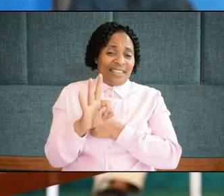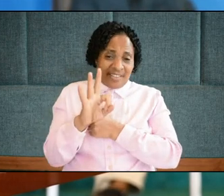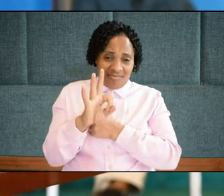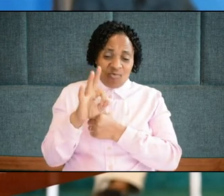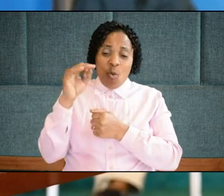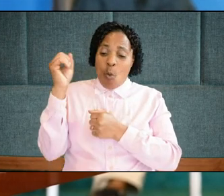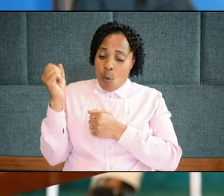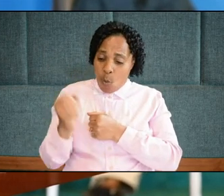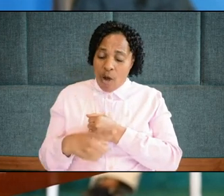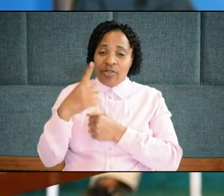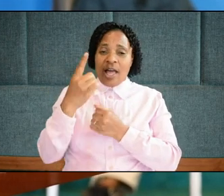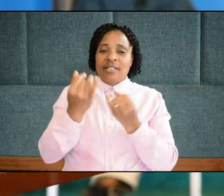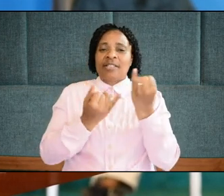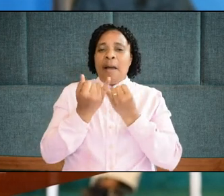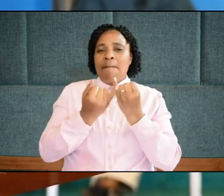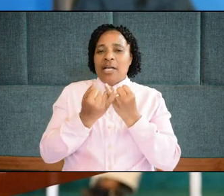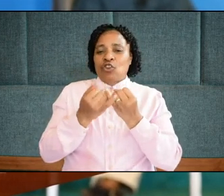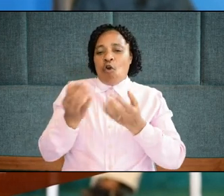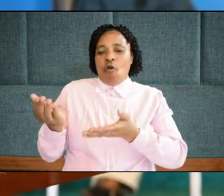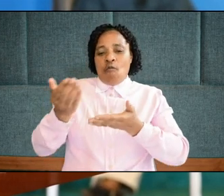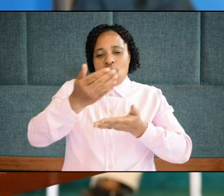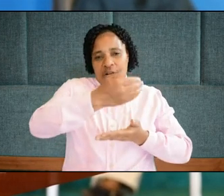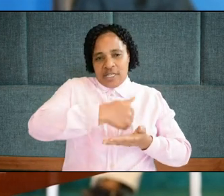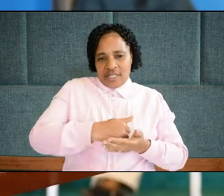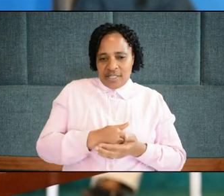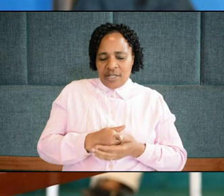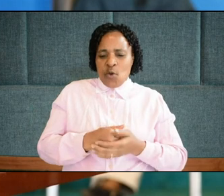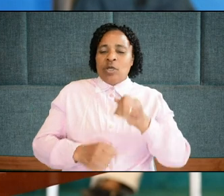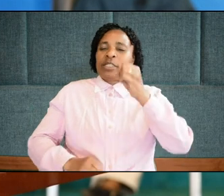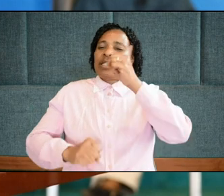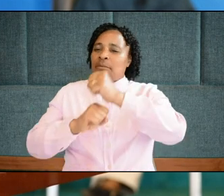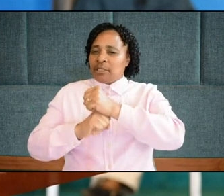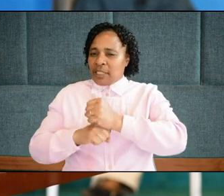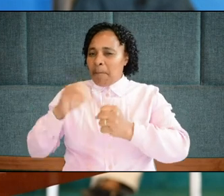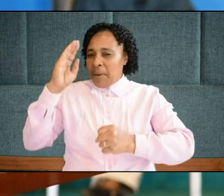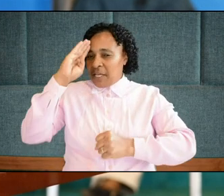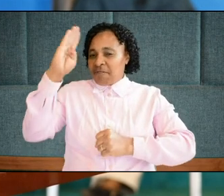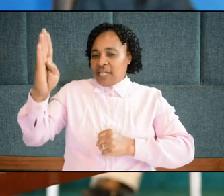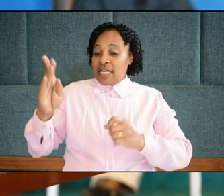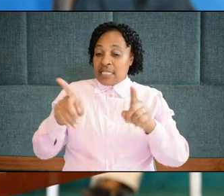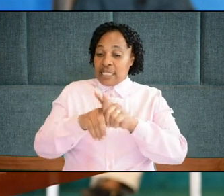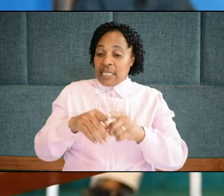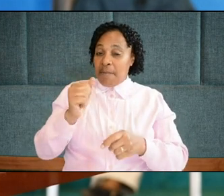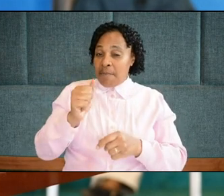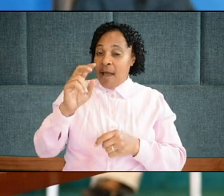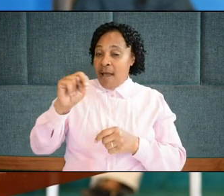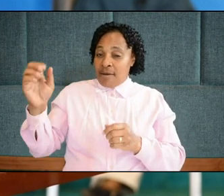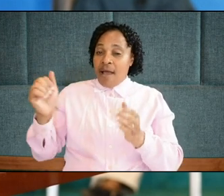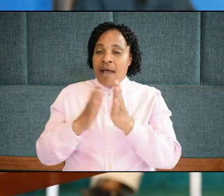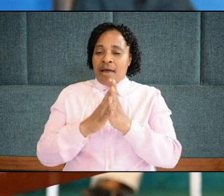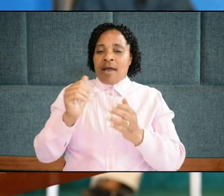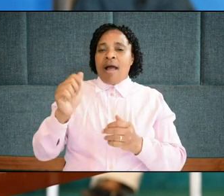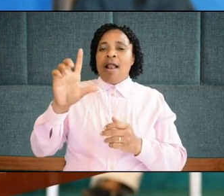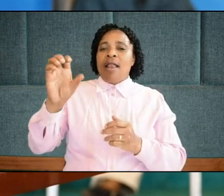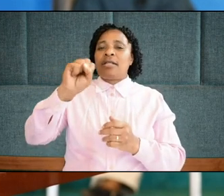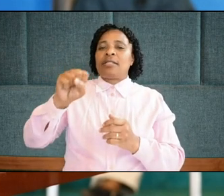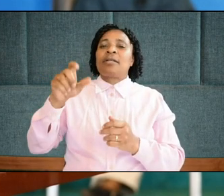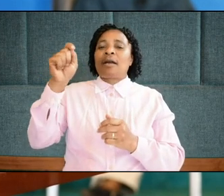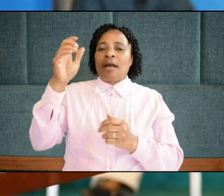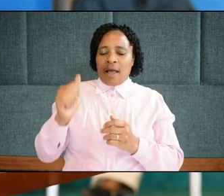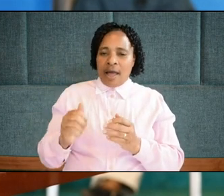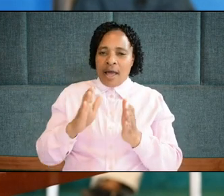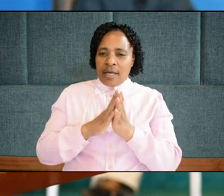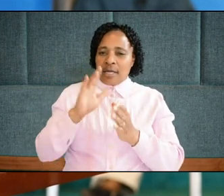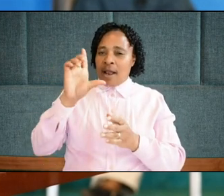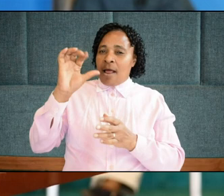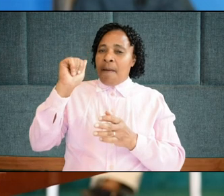Part of this quarter's 13th Sabbath offering will help support pathfinders like Anna and Alexa in Latvia.